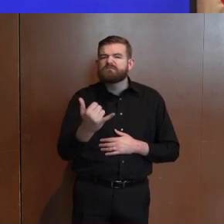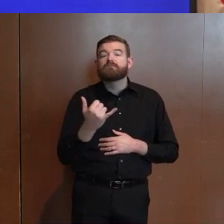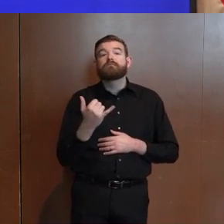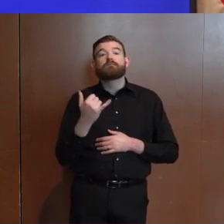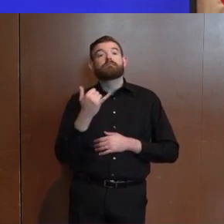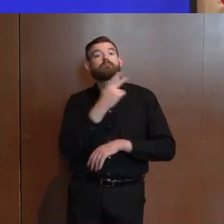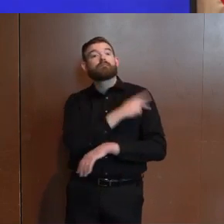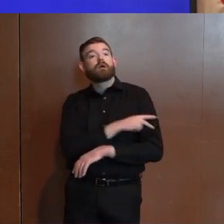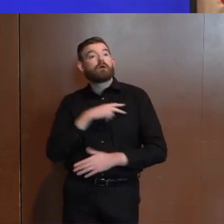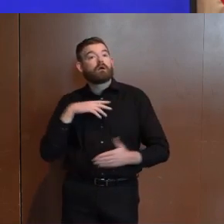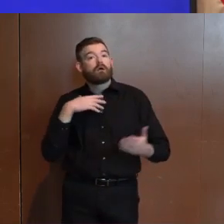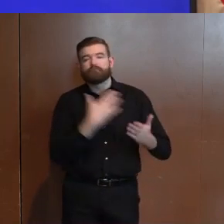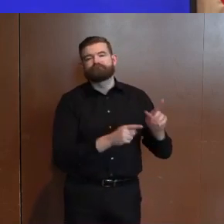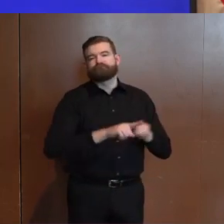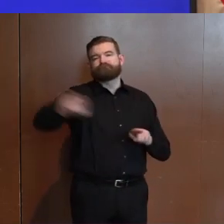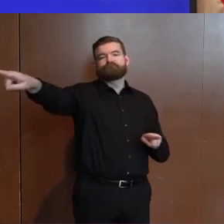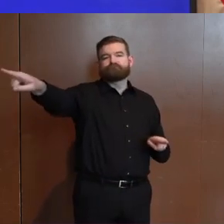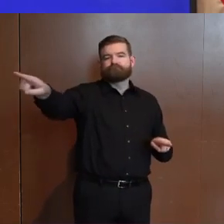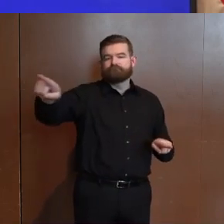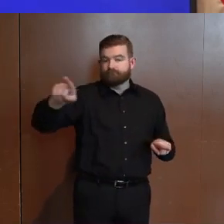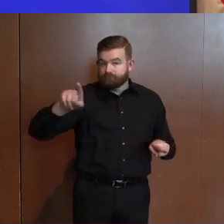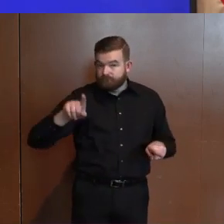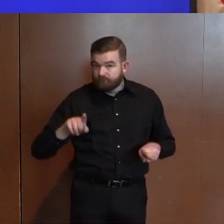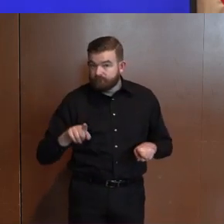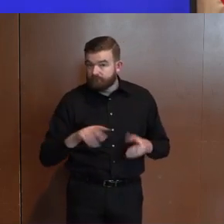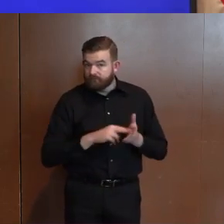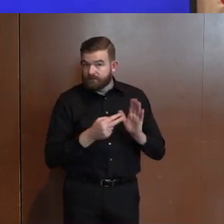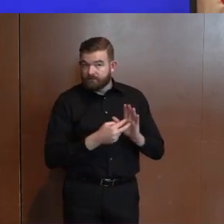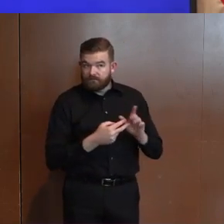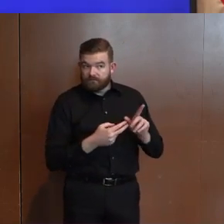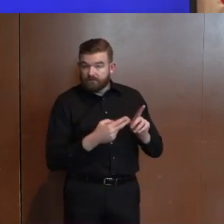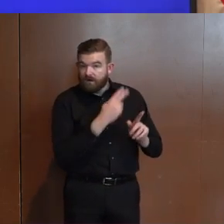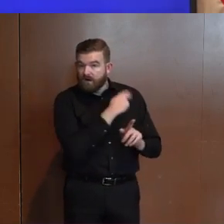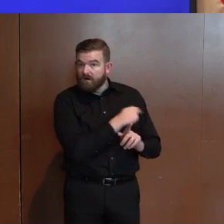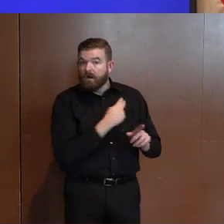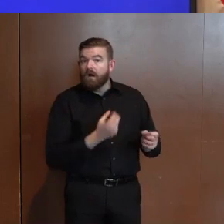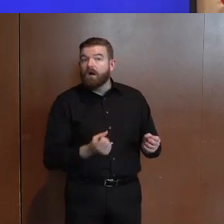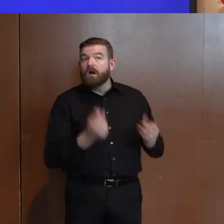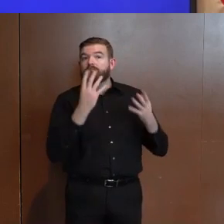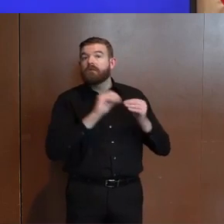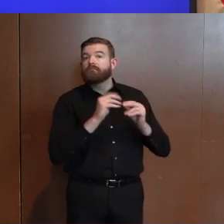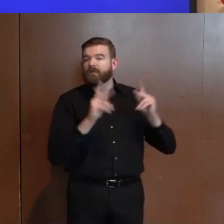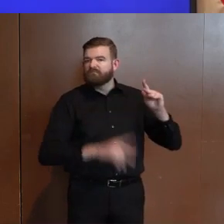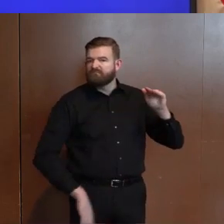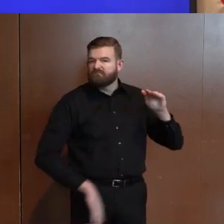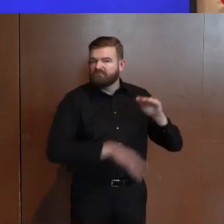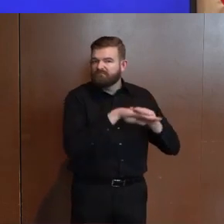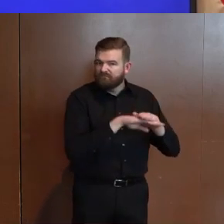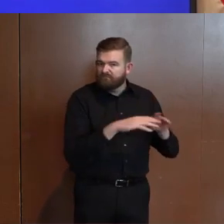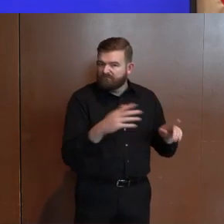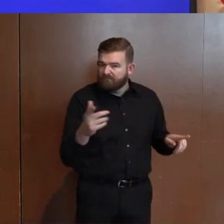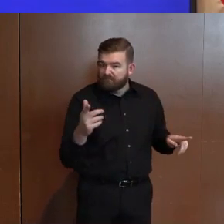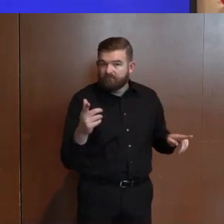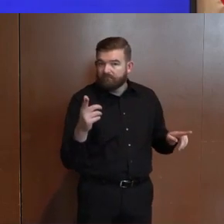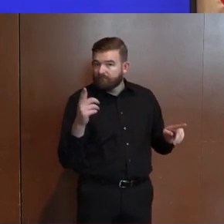capacity, they're turning patients away? And is there any aid from the state that's headed to those